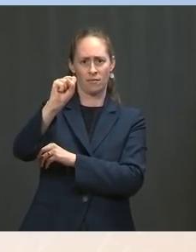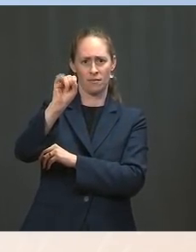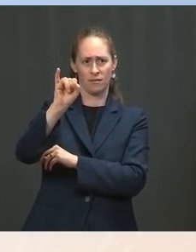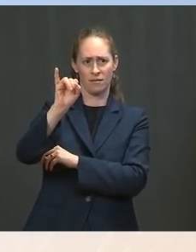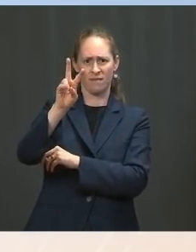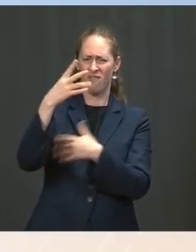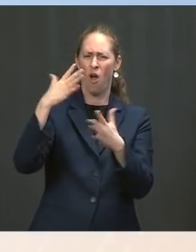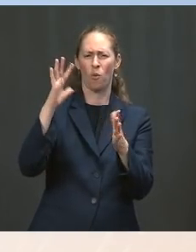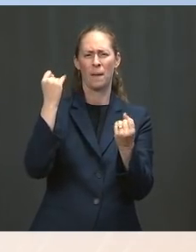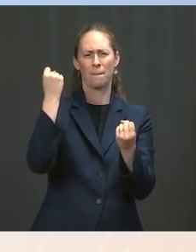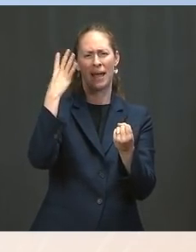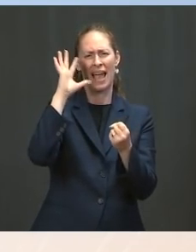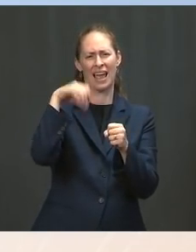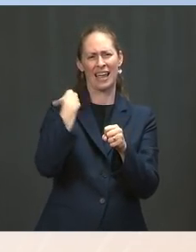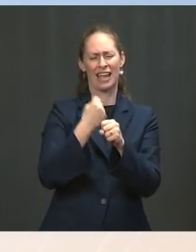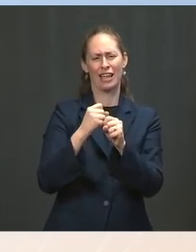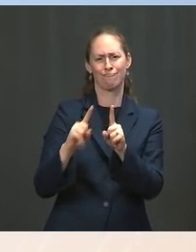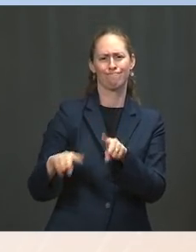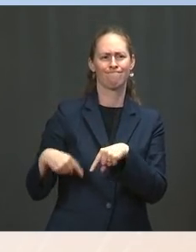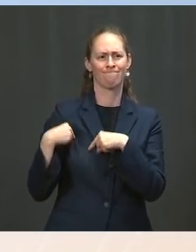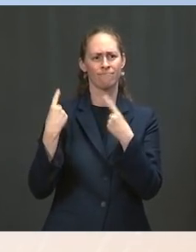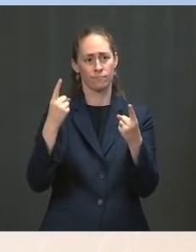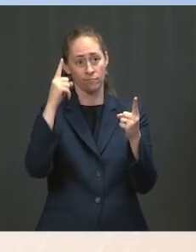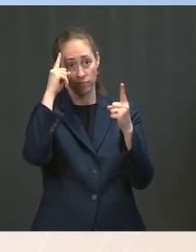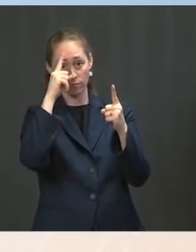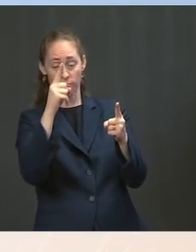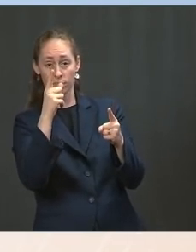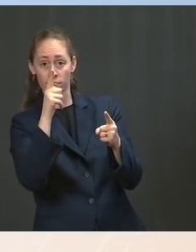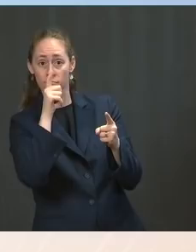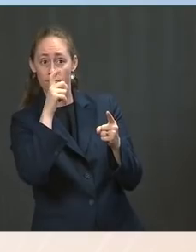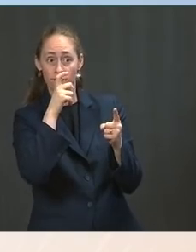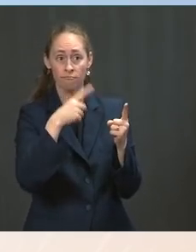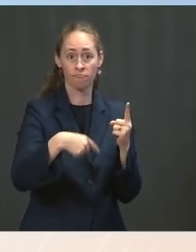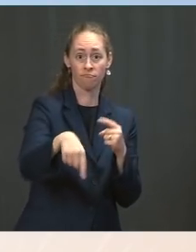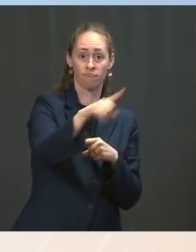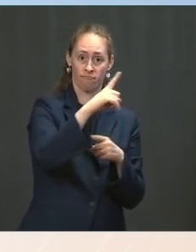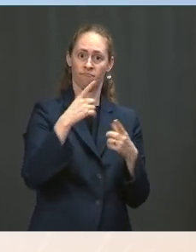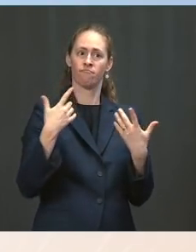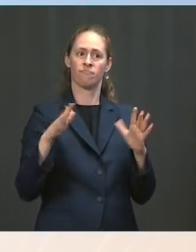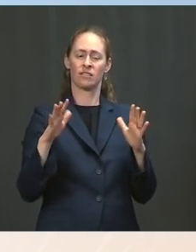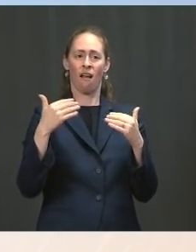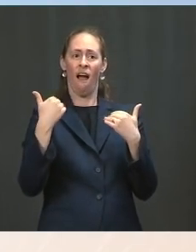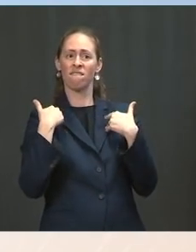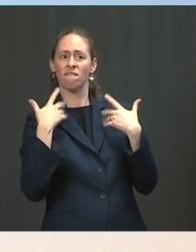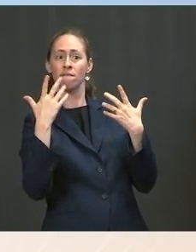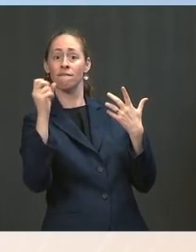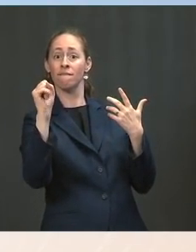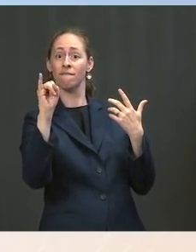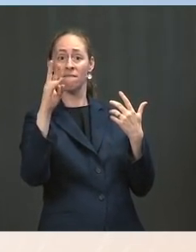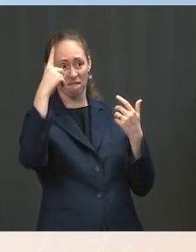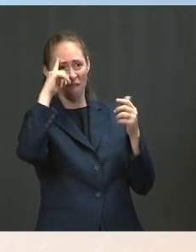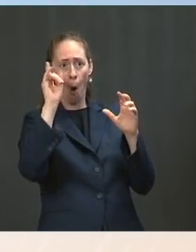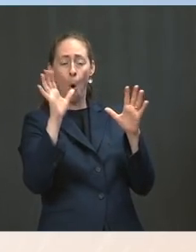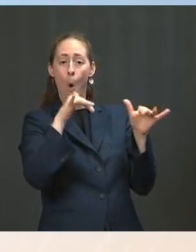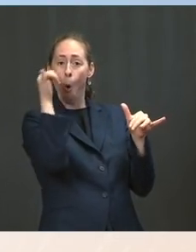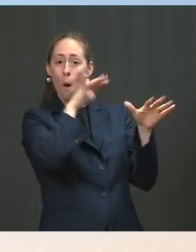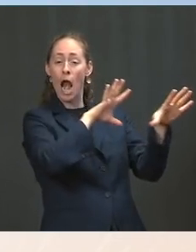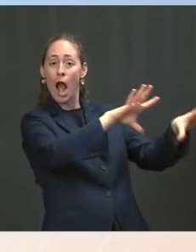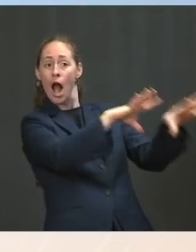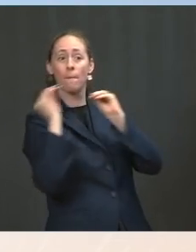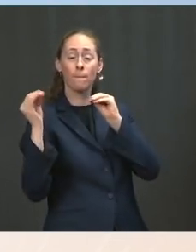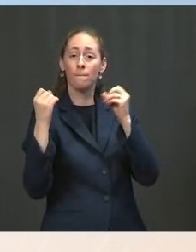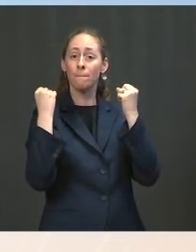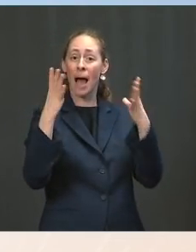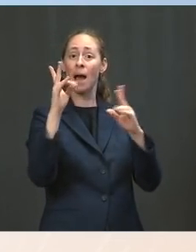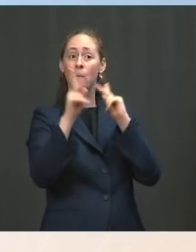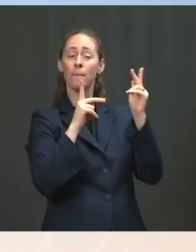never designed as conceived by Congress for a mass evacuation circumstance. Your individual applicant for a special